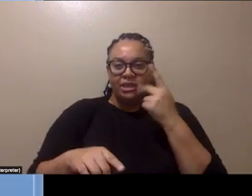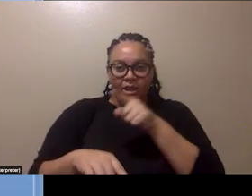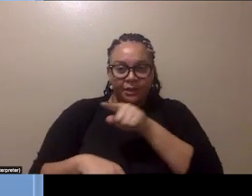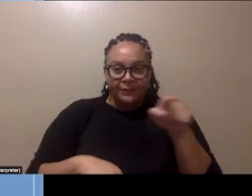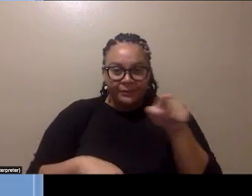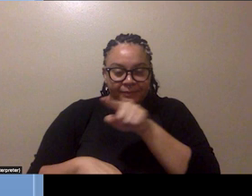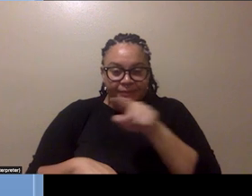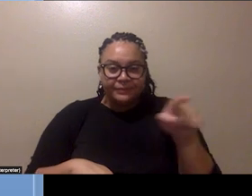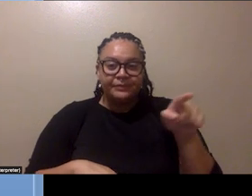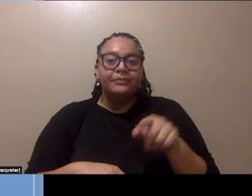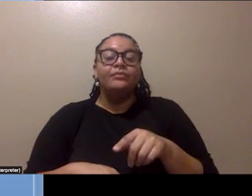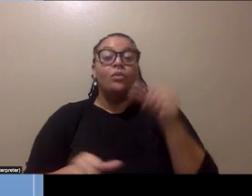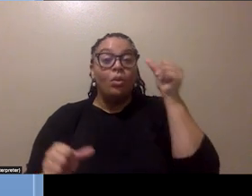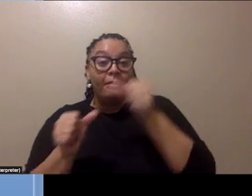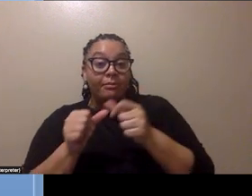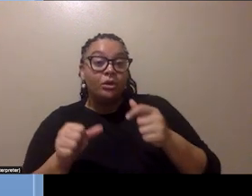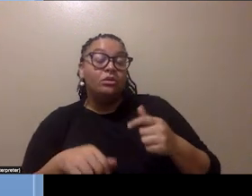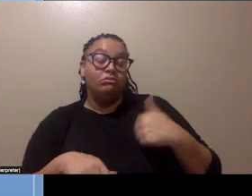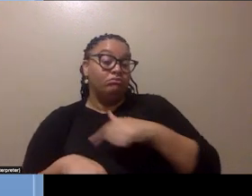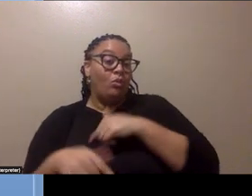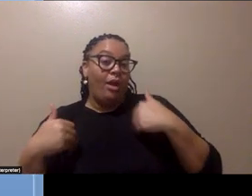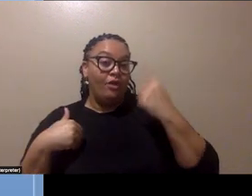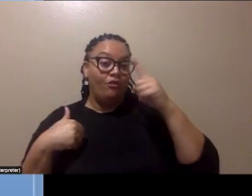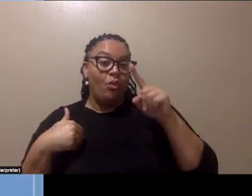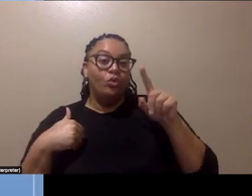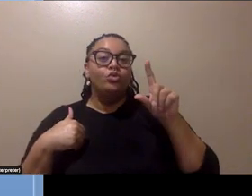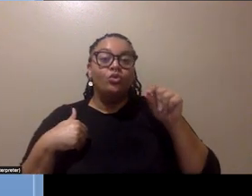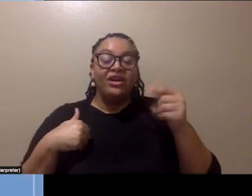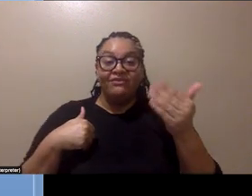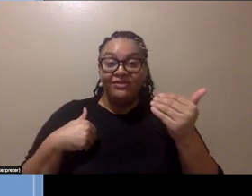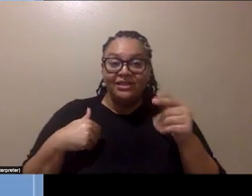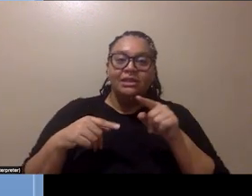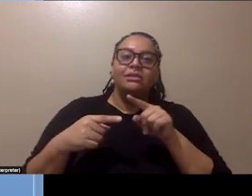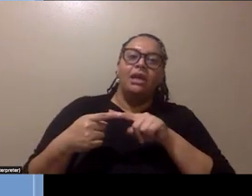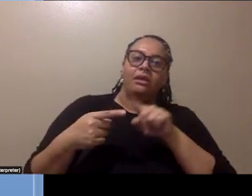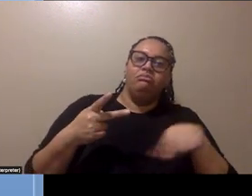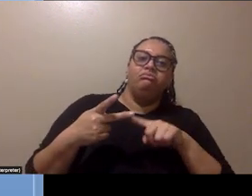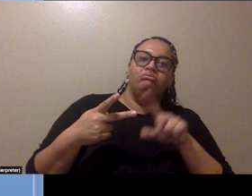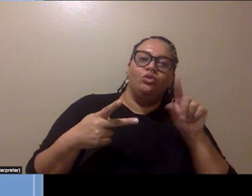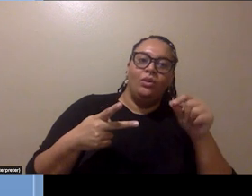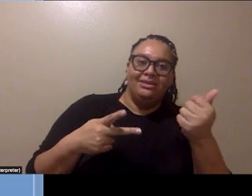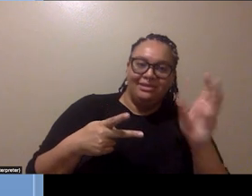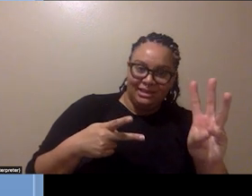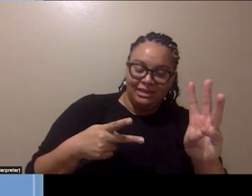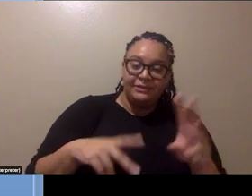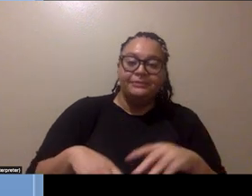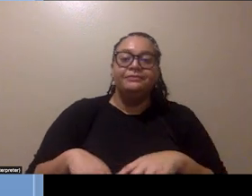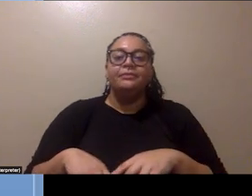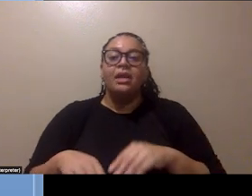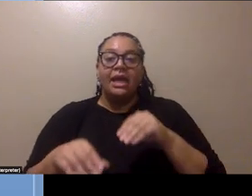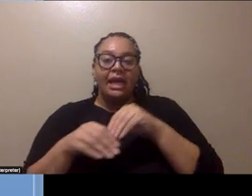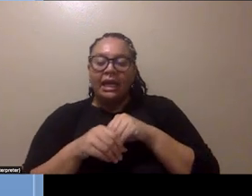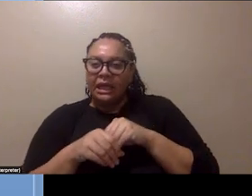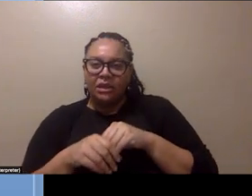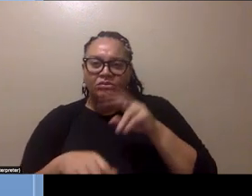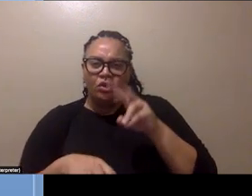top 4 in this top row, as you'll remember, were the ones that we had in 2015 and 16. In 2001,